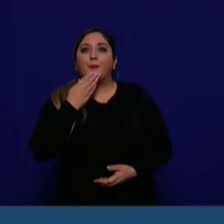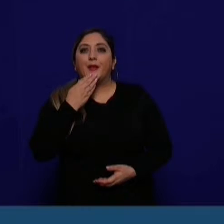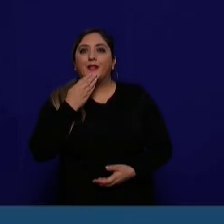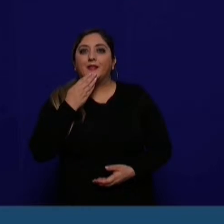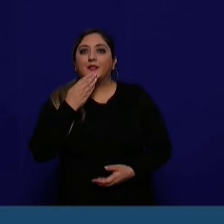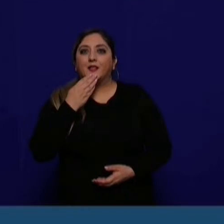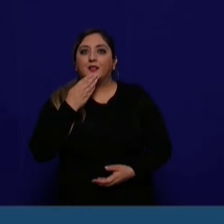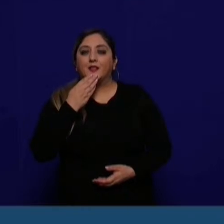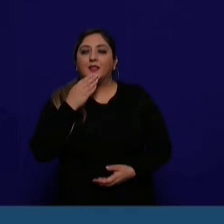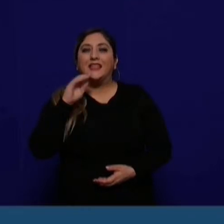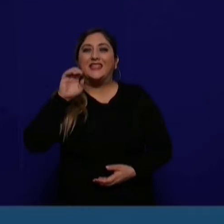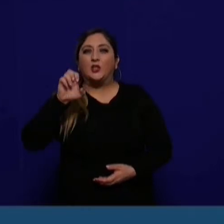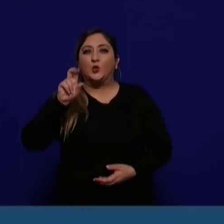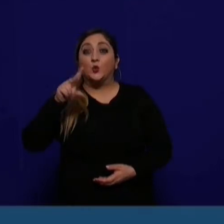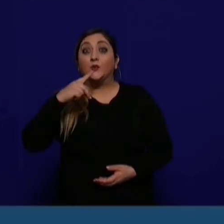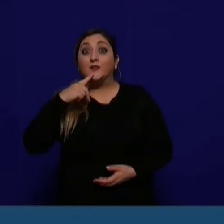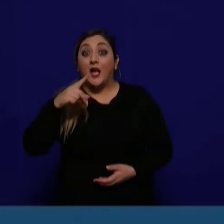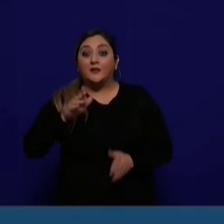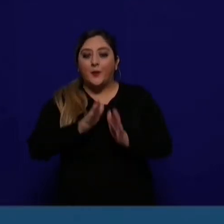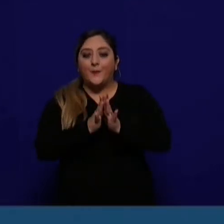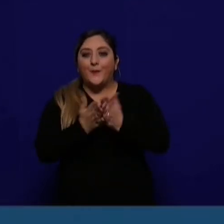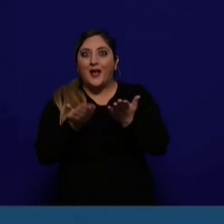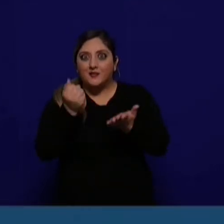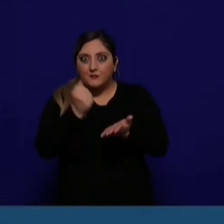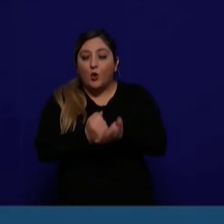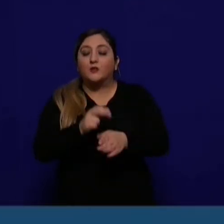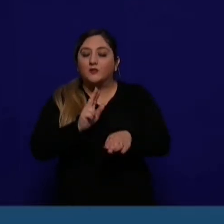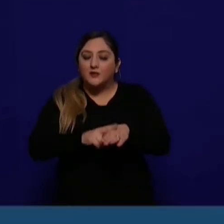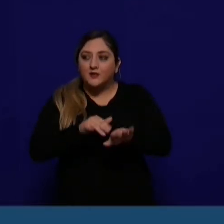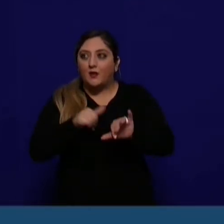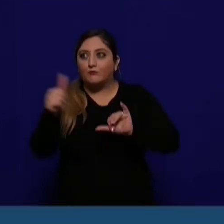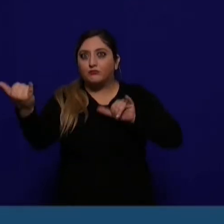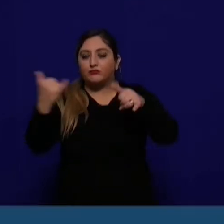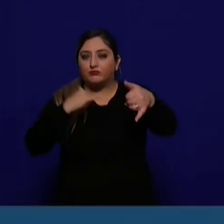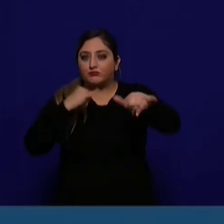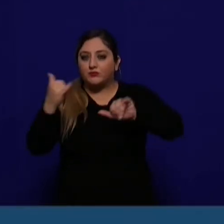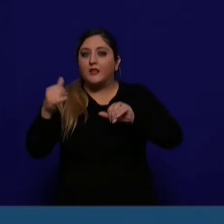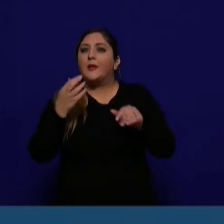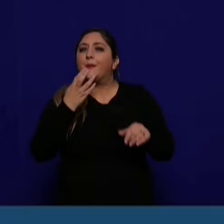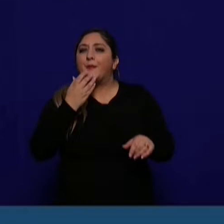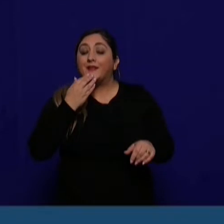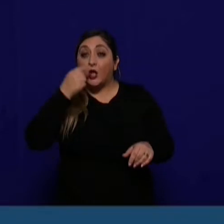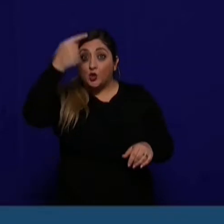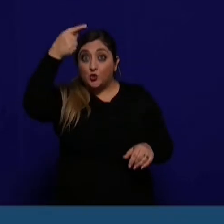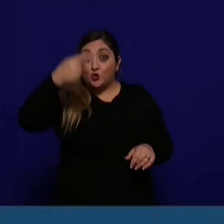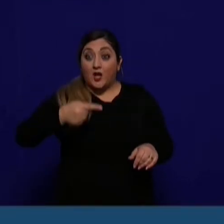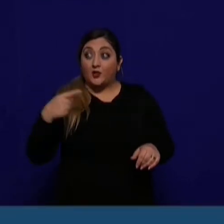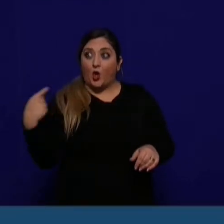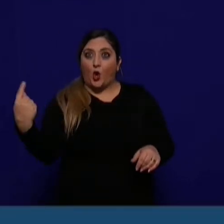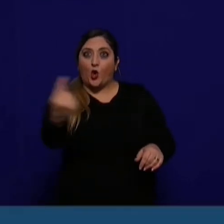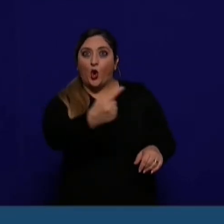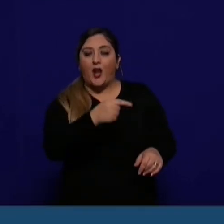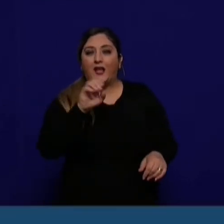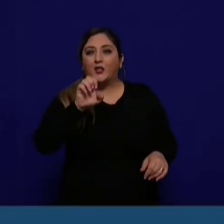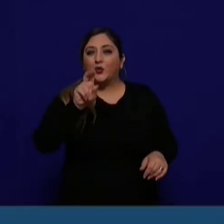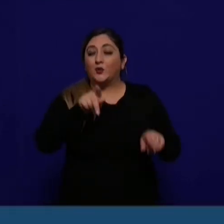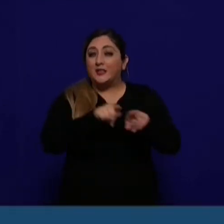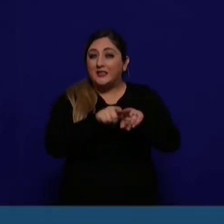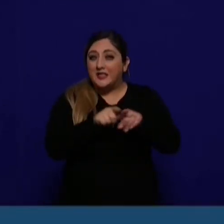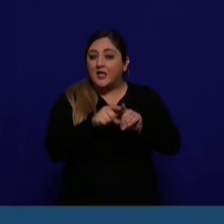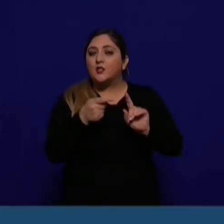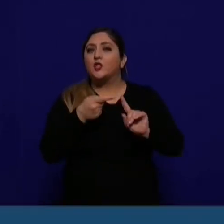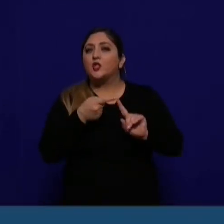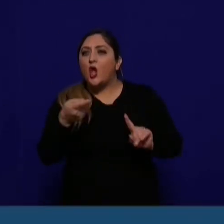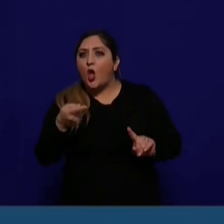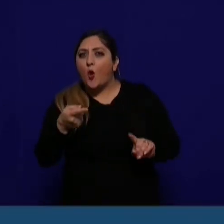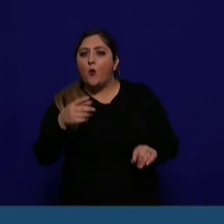għall vjaġġar? U se jkun hemm data waħda komuni bejn il-pajjiżi meta jibda jintuża ċ-ċertifikat jew se jkun każ li kull pajjiż